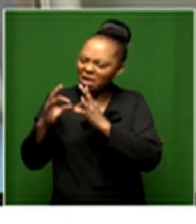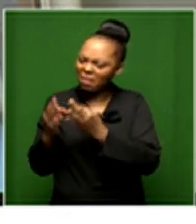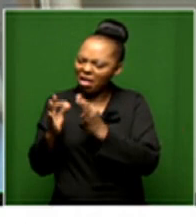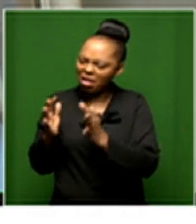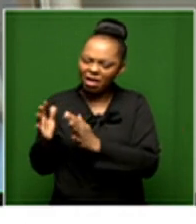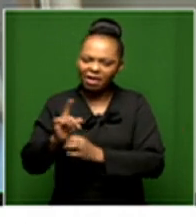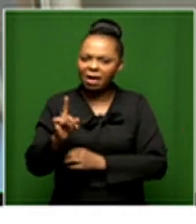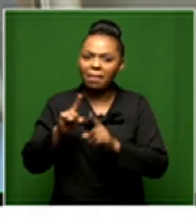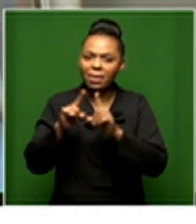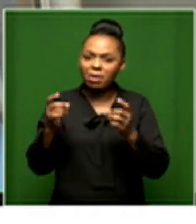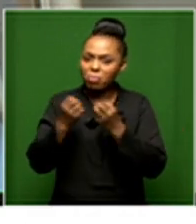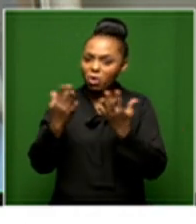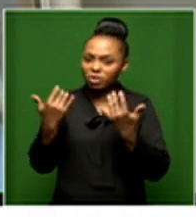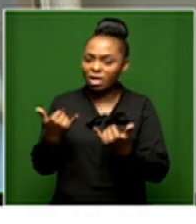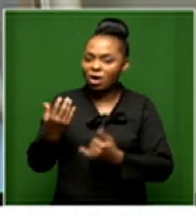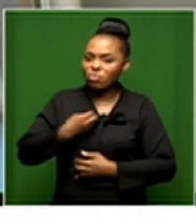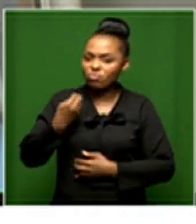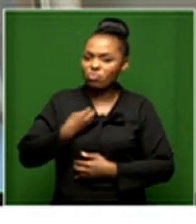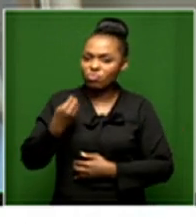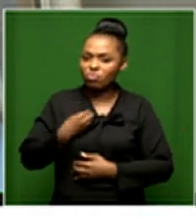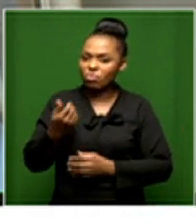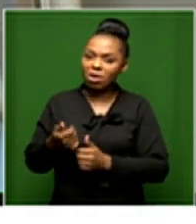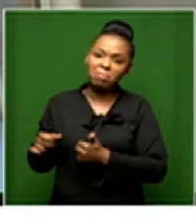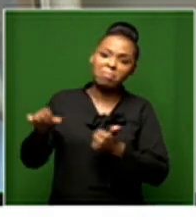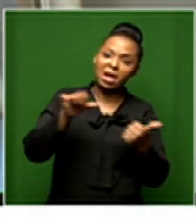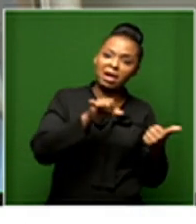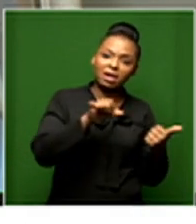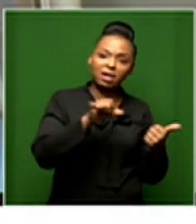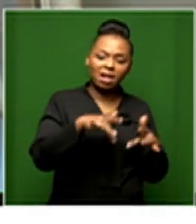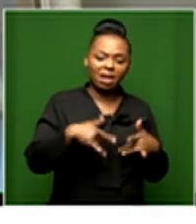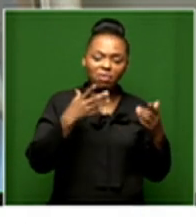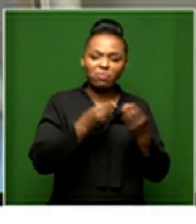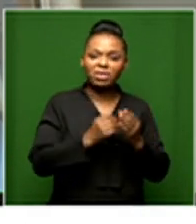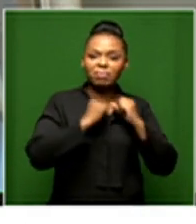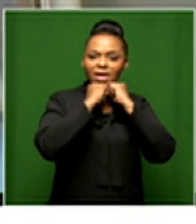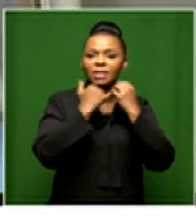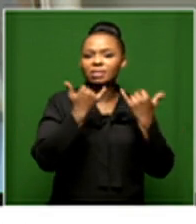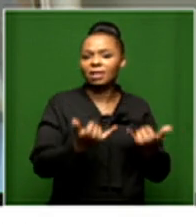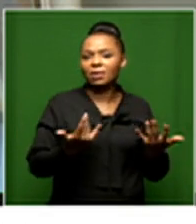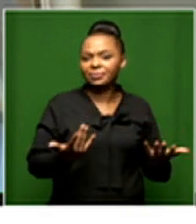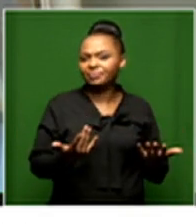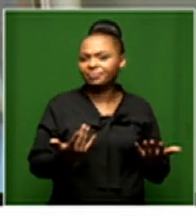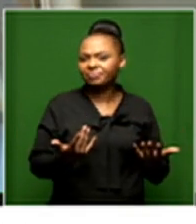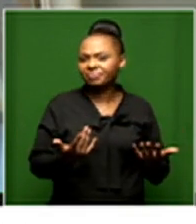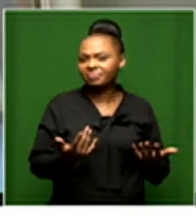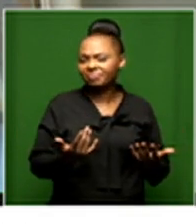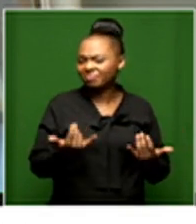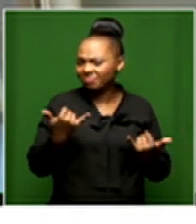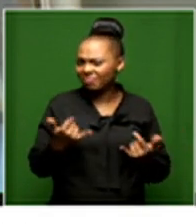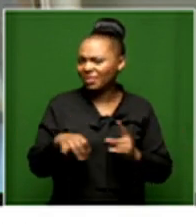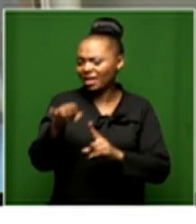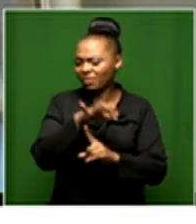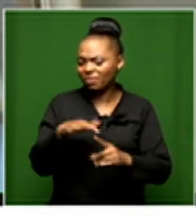find that many young people are moving back in with their parents. So this multi-generational living setup, is it really the